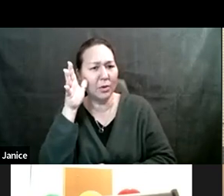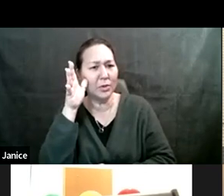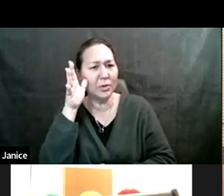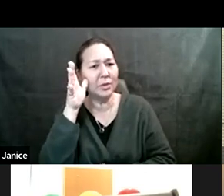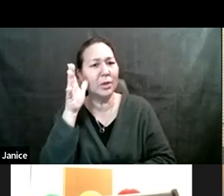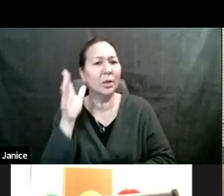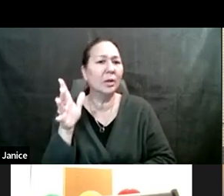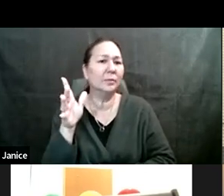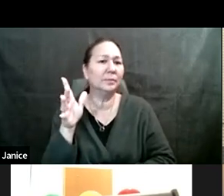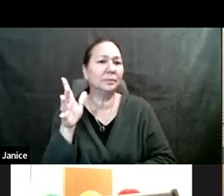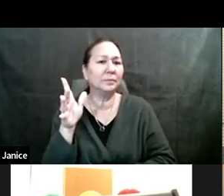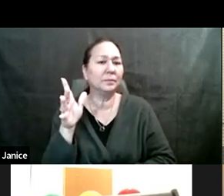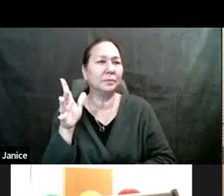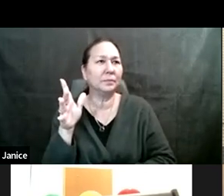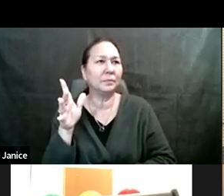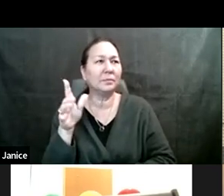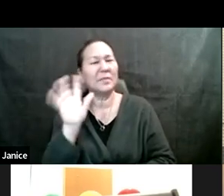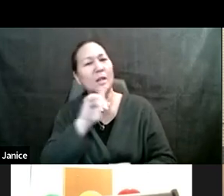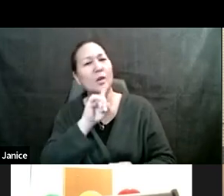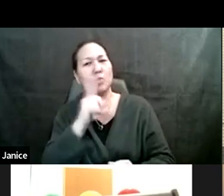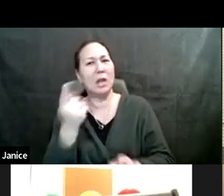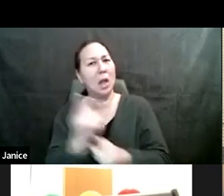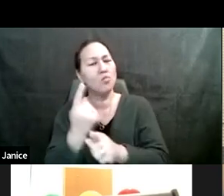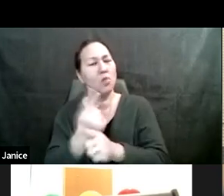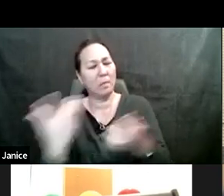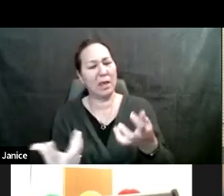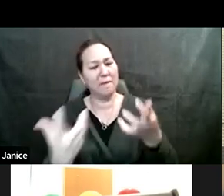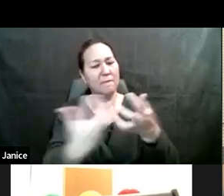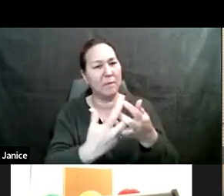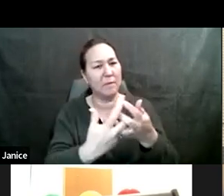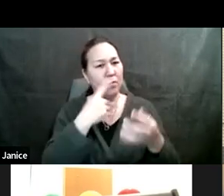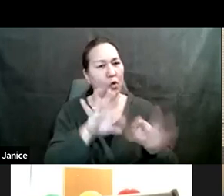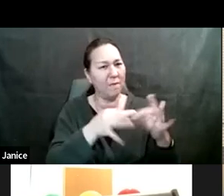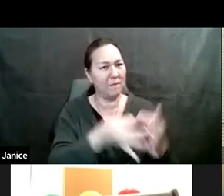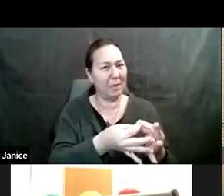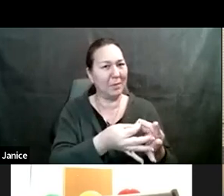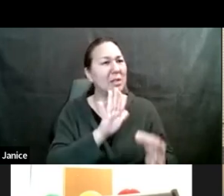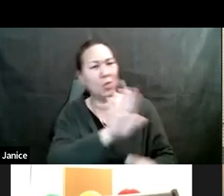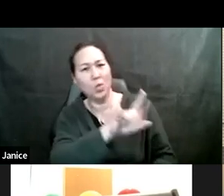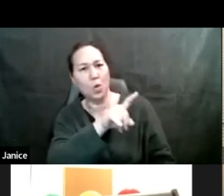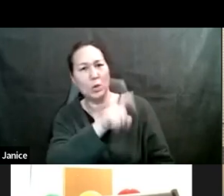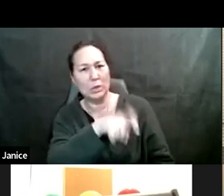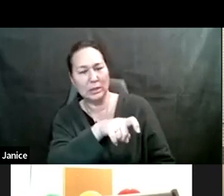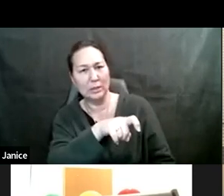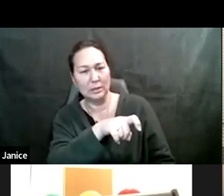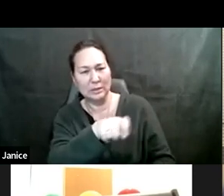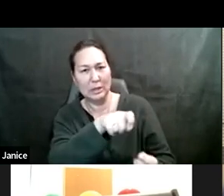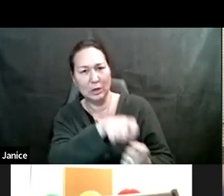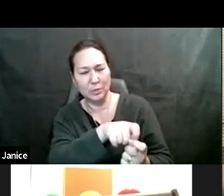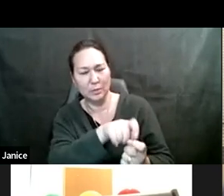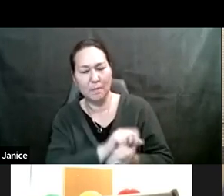property fit for their families and especially the needs they have I think